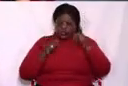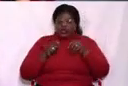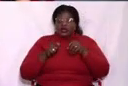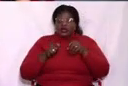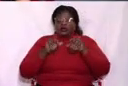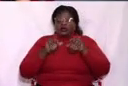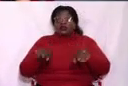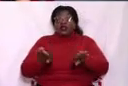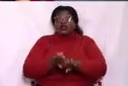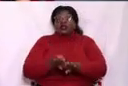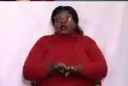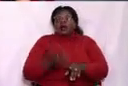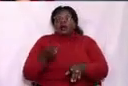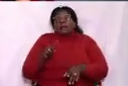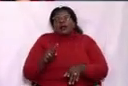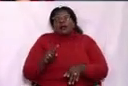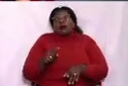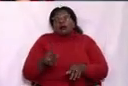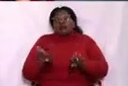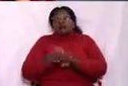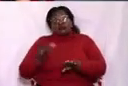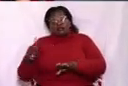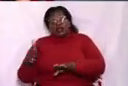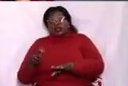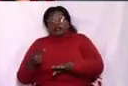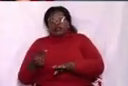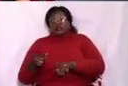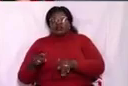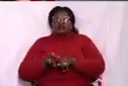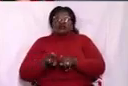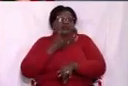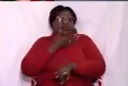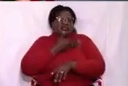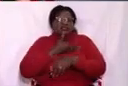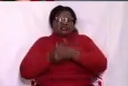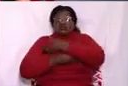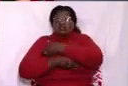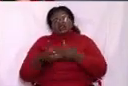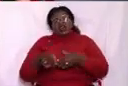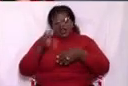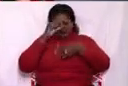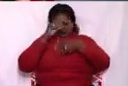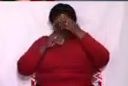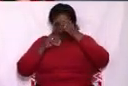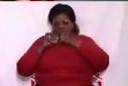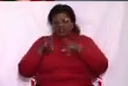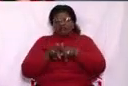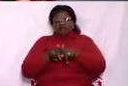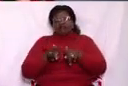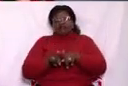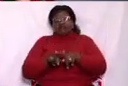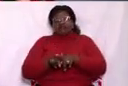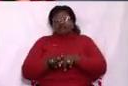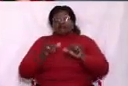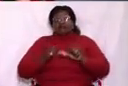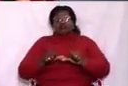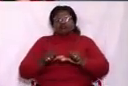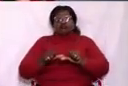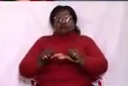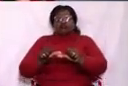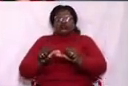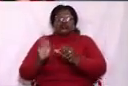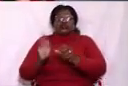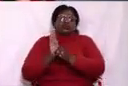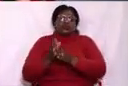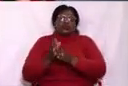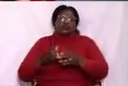But on the manufacturing and tailoring side, no, I just learned as the business grew on